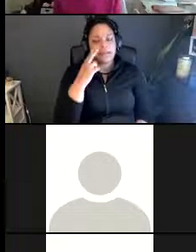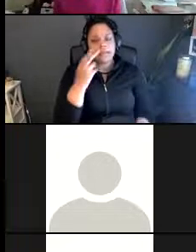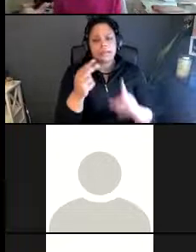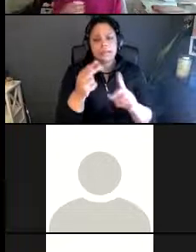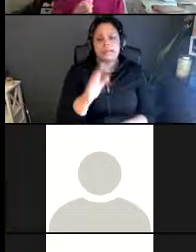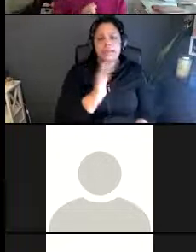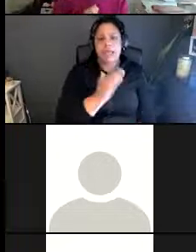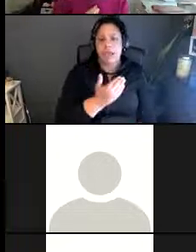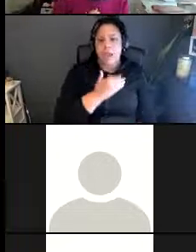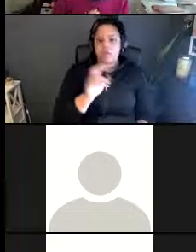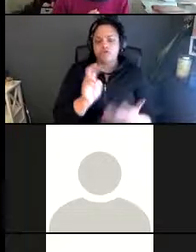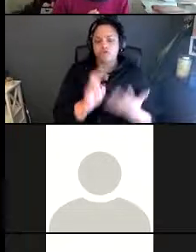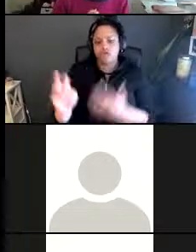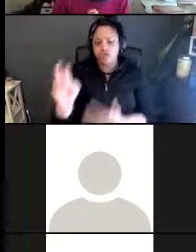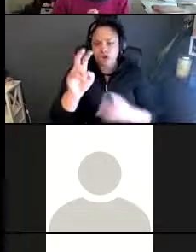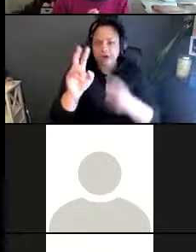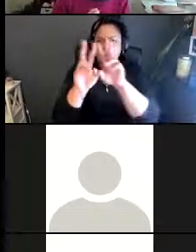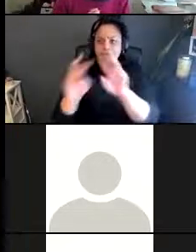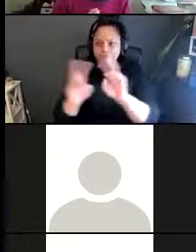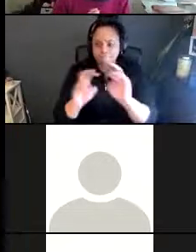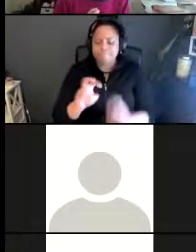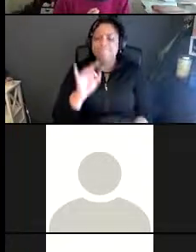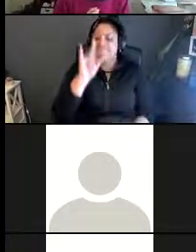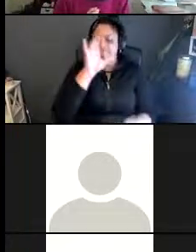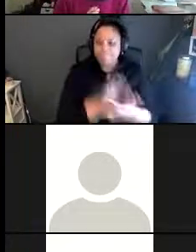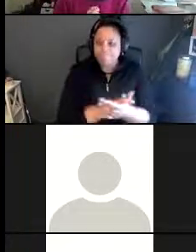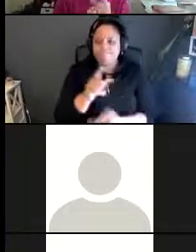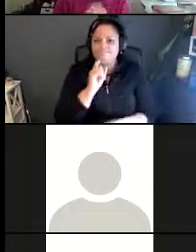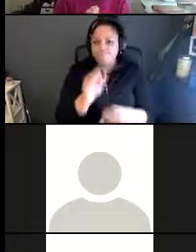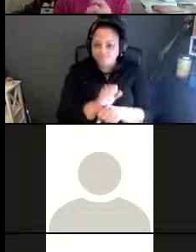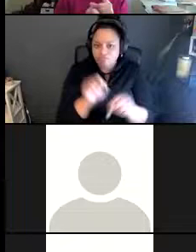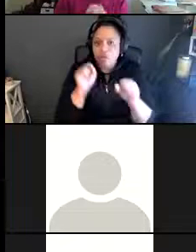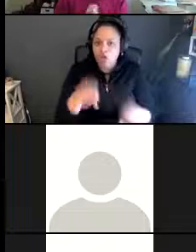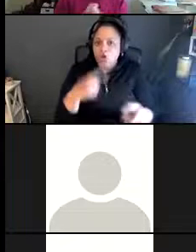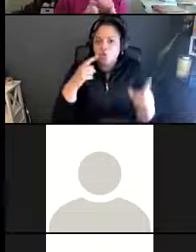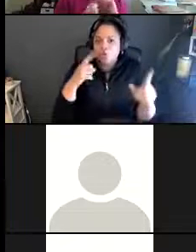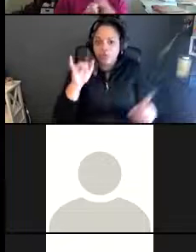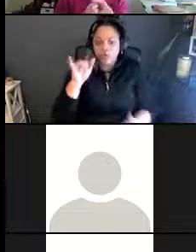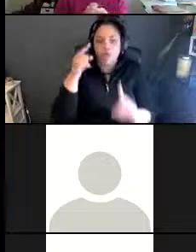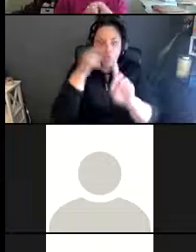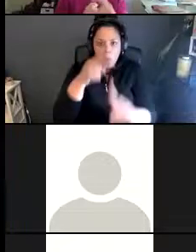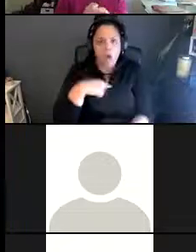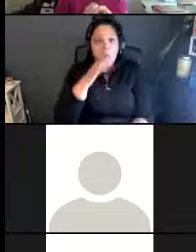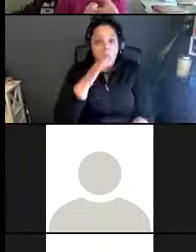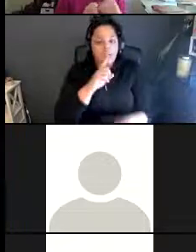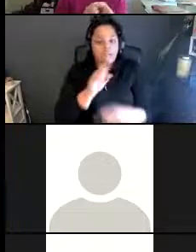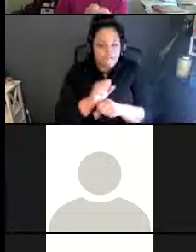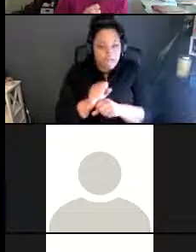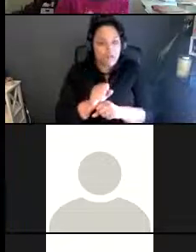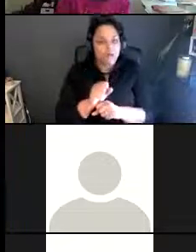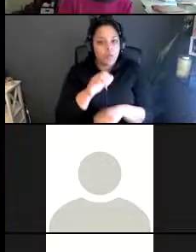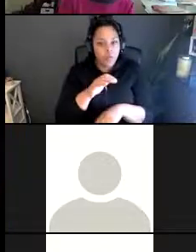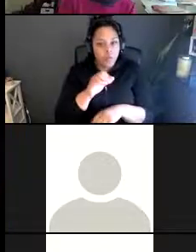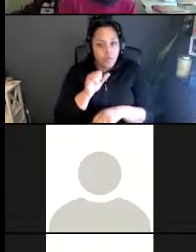journey is to come to believe that this is a viable goal that I am sincerely going to work with